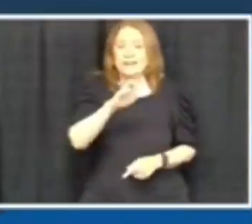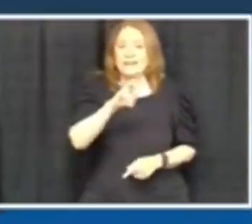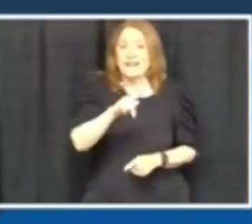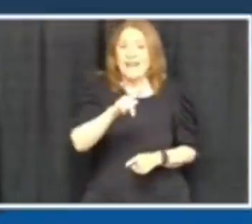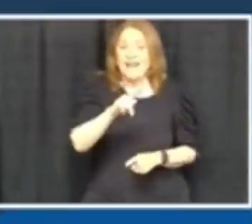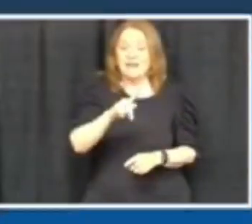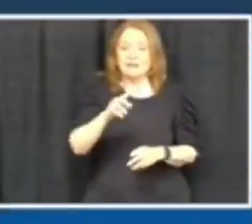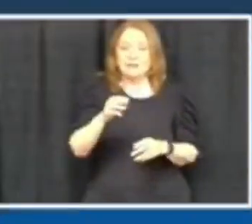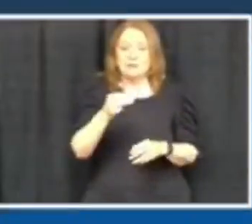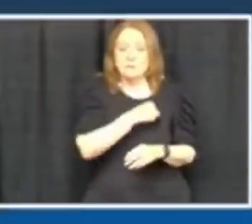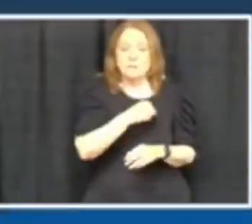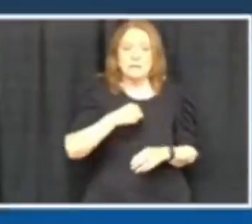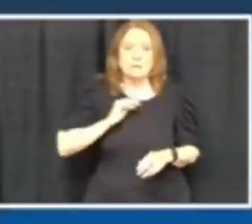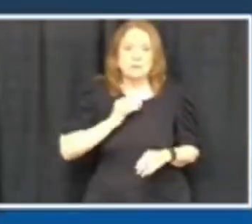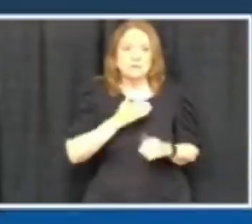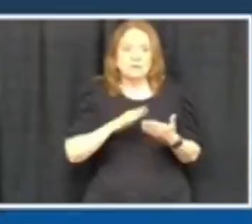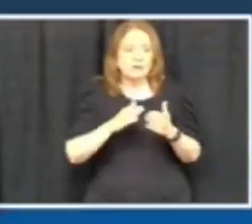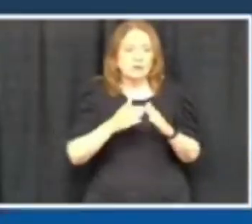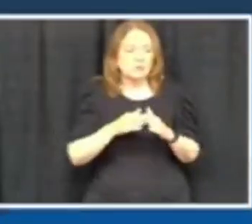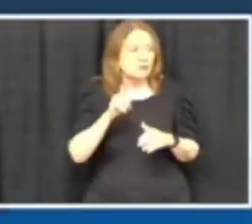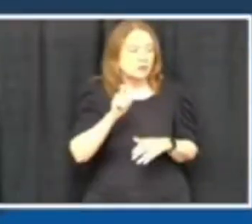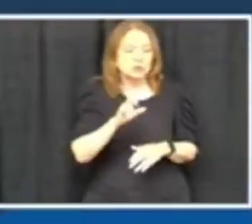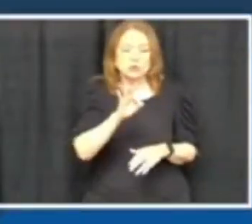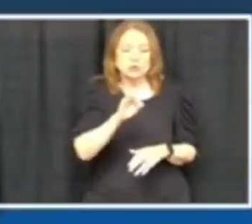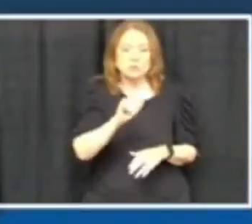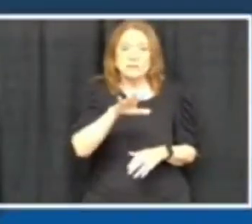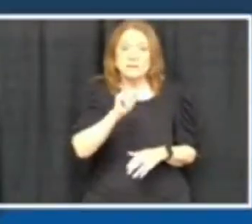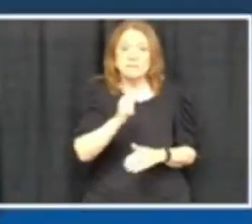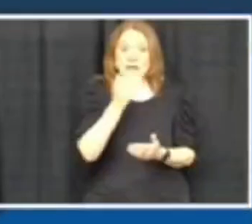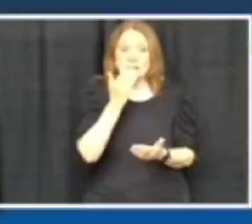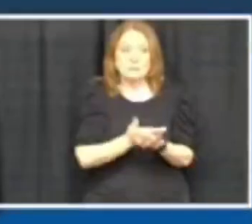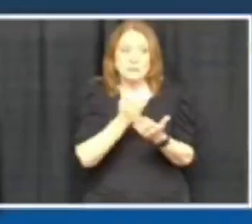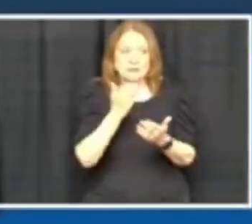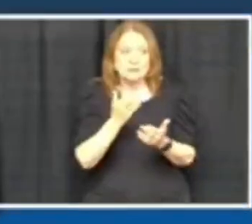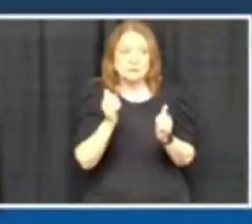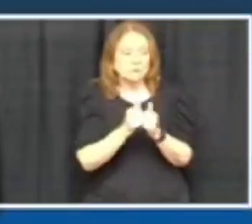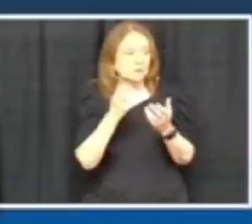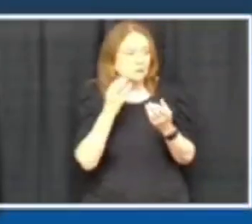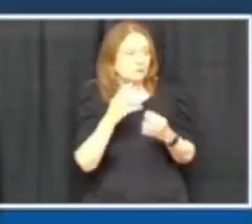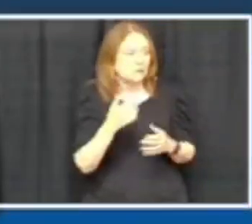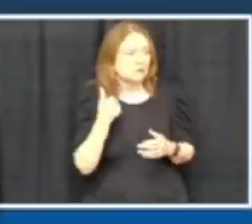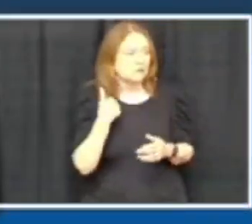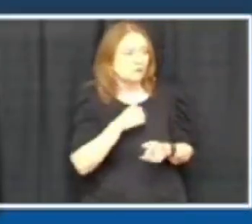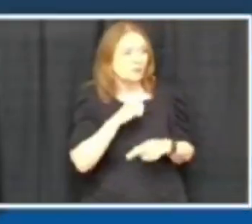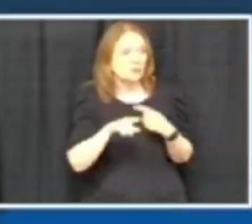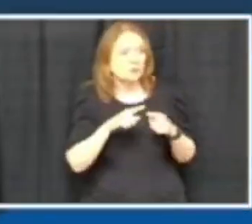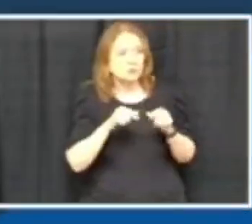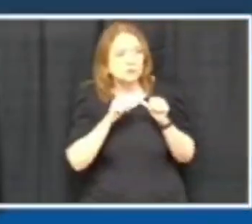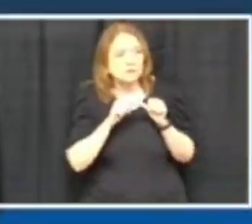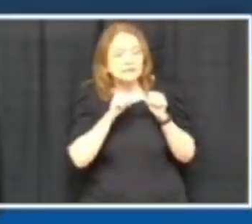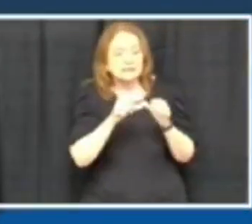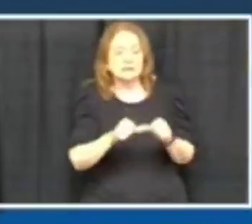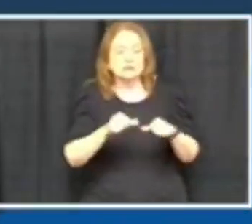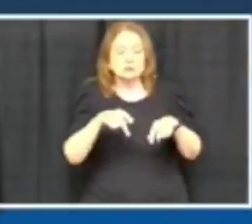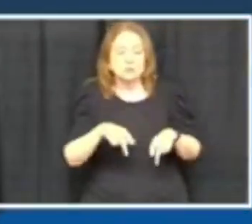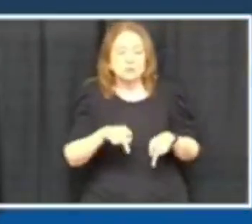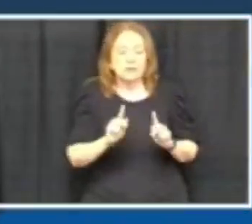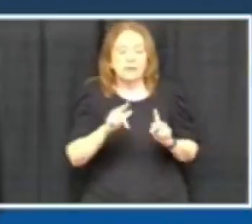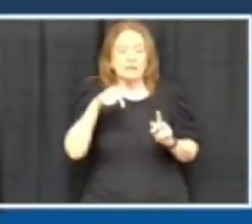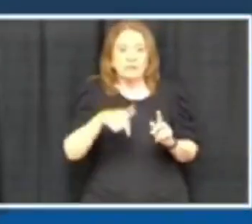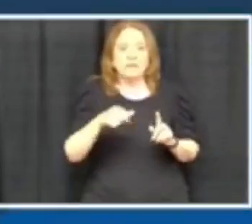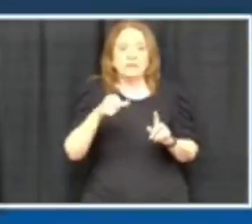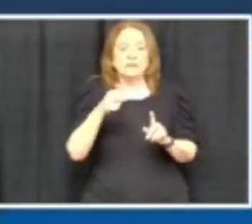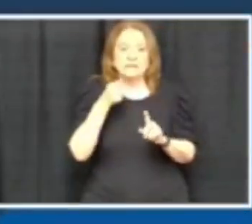of our community, it should be fact-based, it should be with an information, and if we are going to continue to allow these